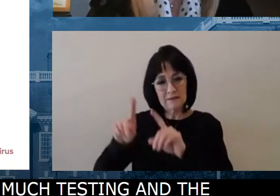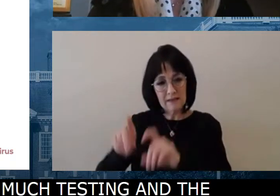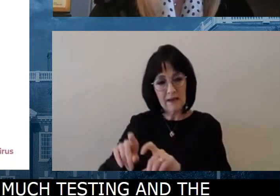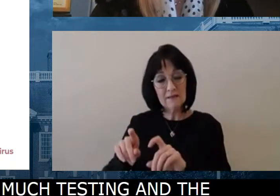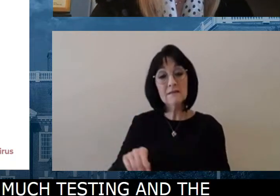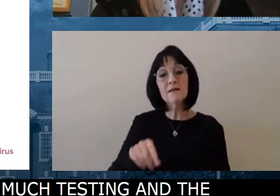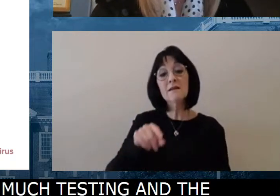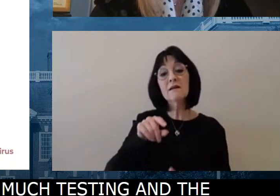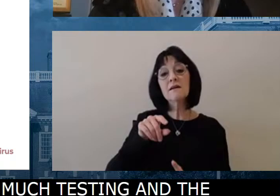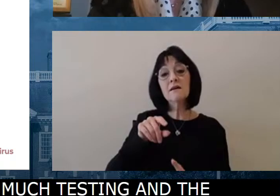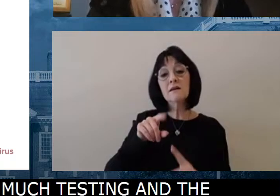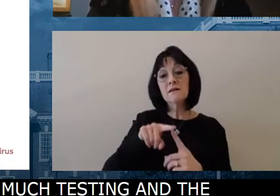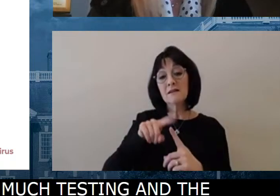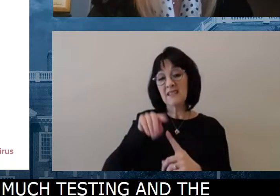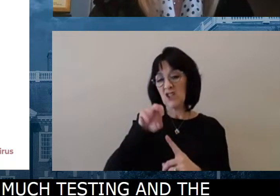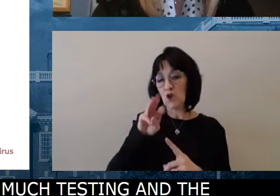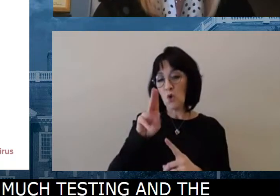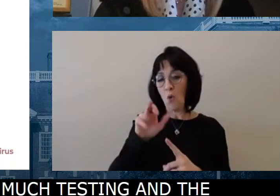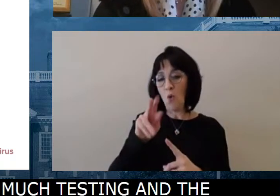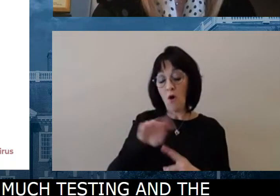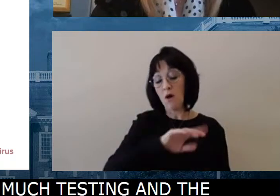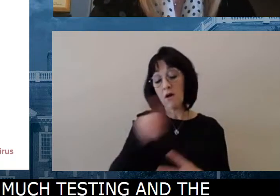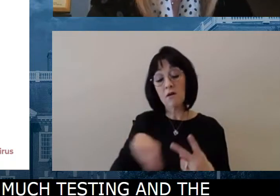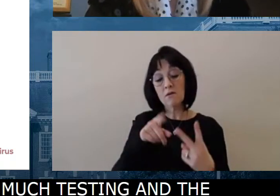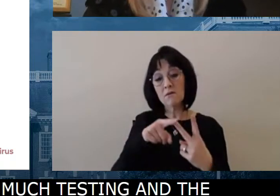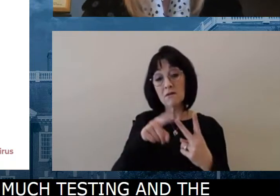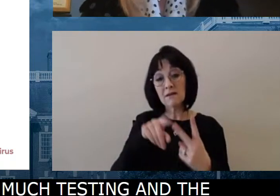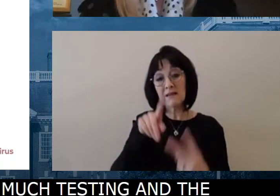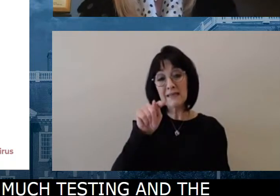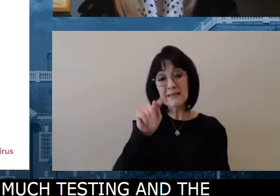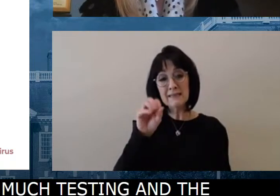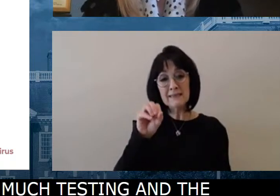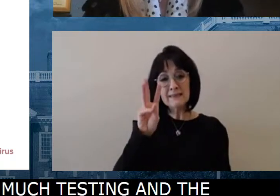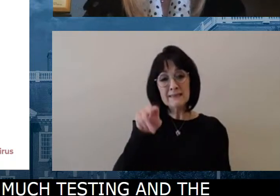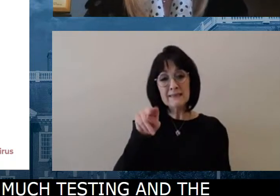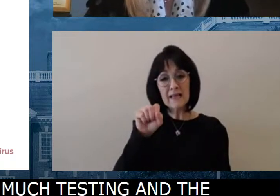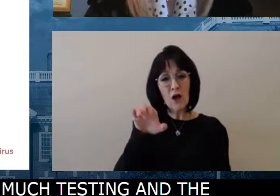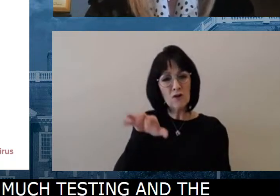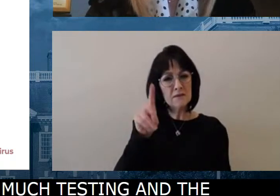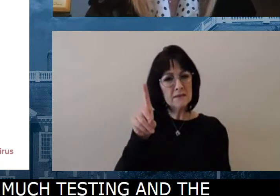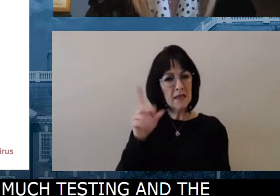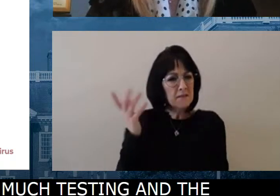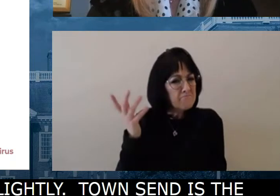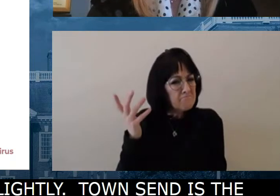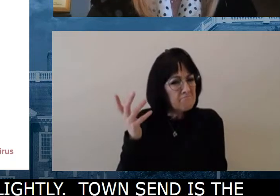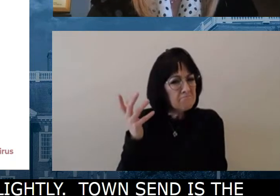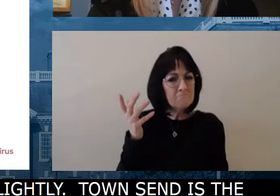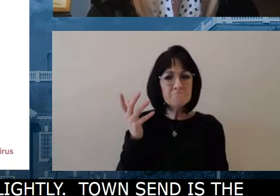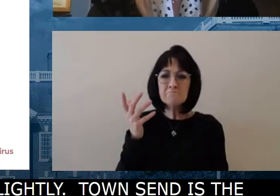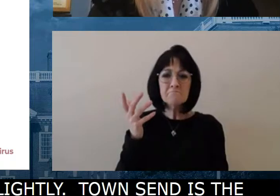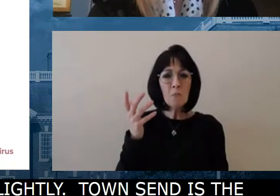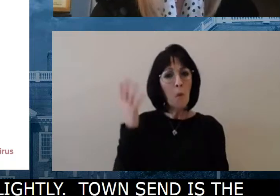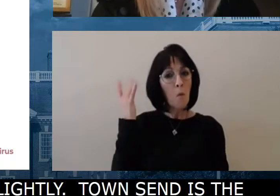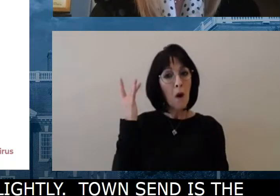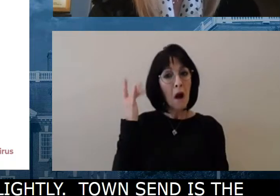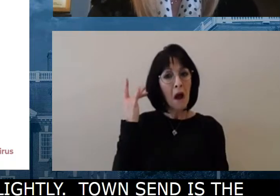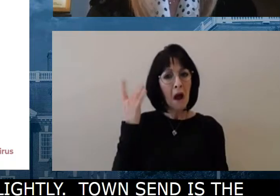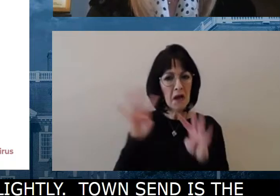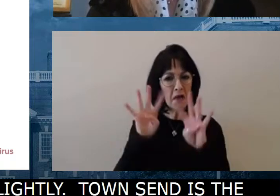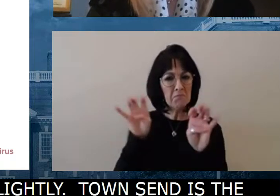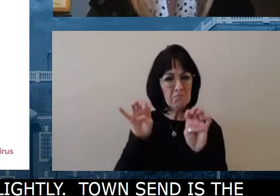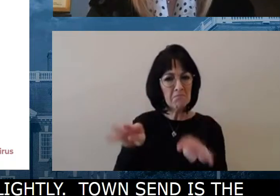that's ticked up a little bit. Not quite sure why, but for those in that area, want you to be